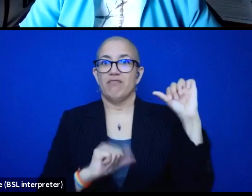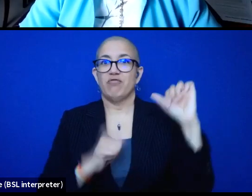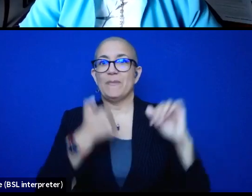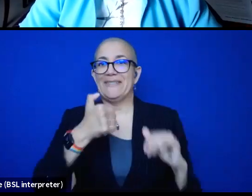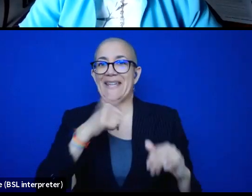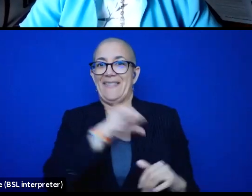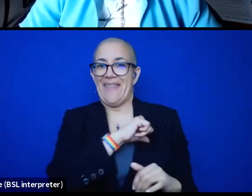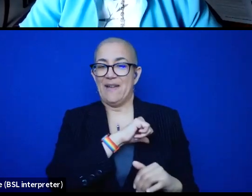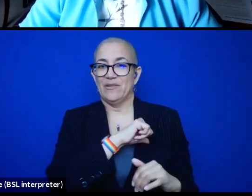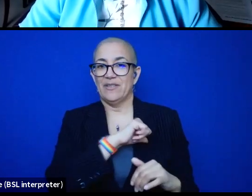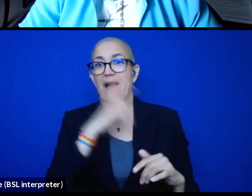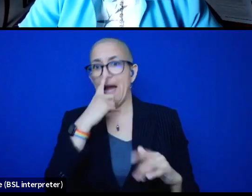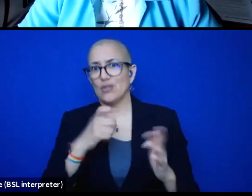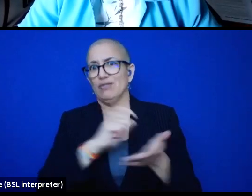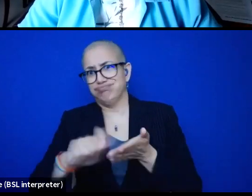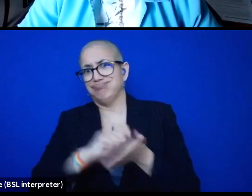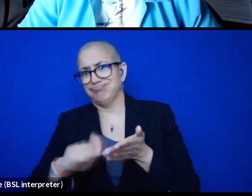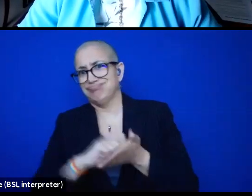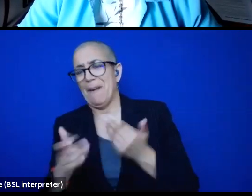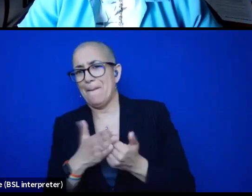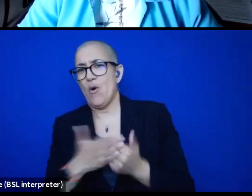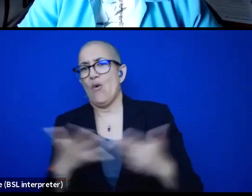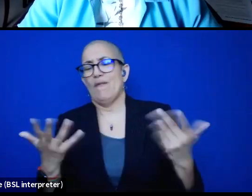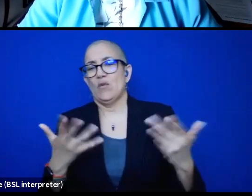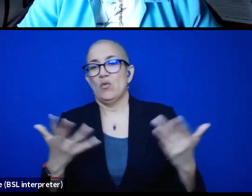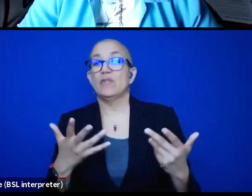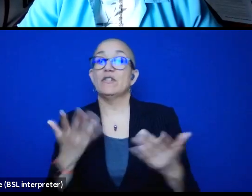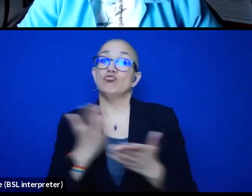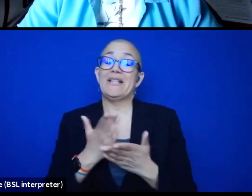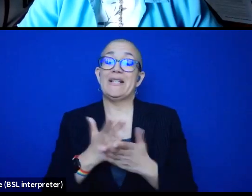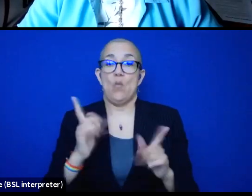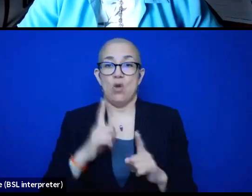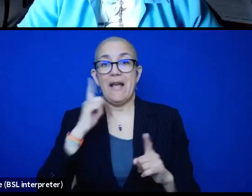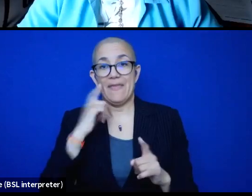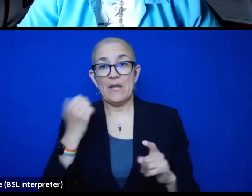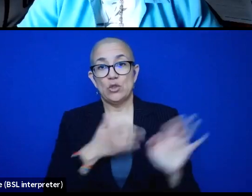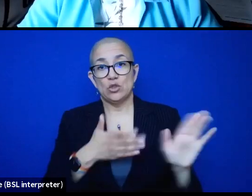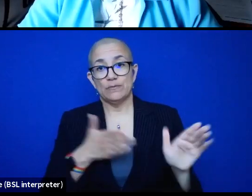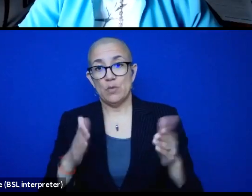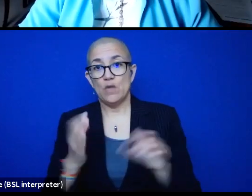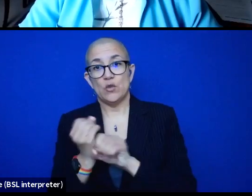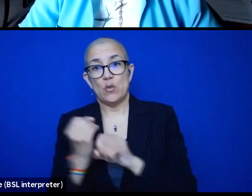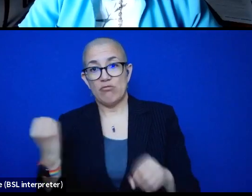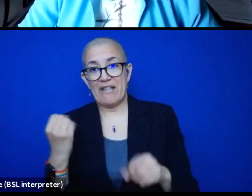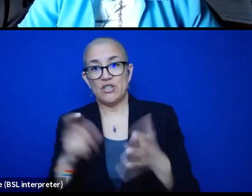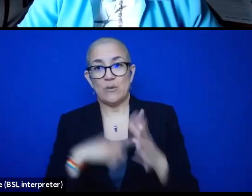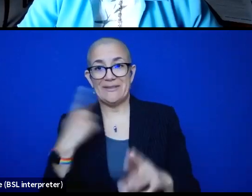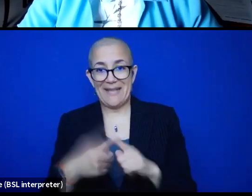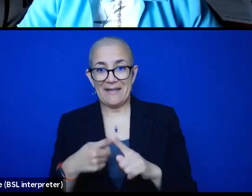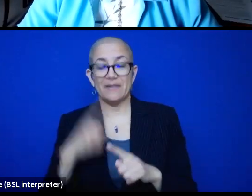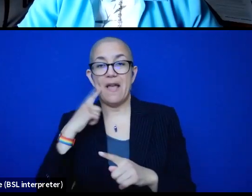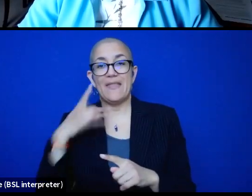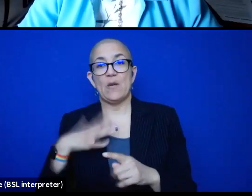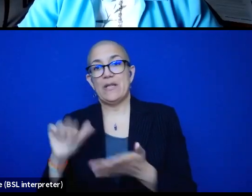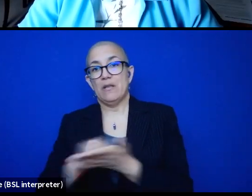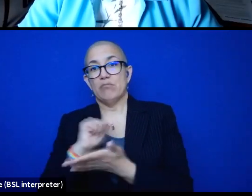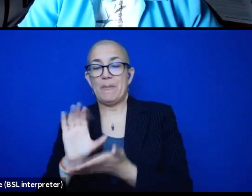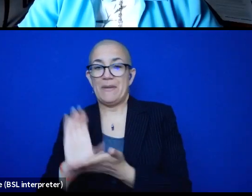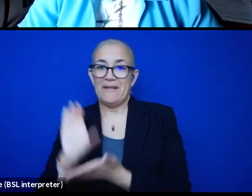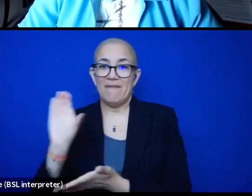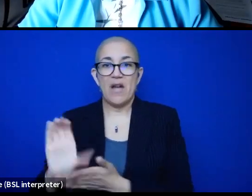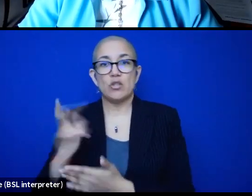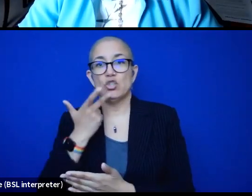But broadly speaking, it goes like this. I do think that we need to be moving to a graduate tax. I think we do need to properly fund our tertiary